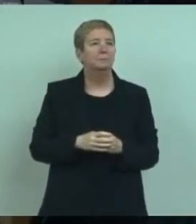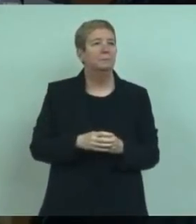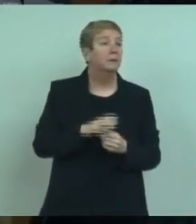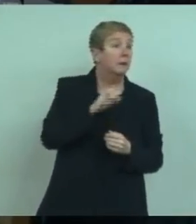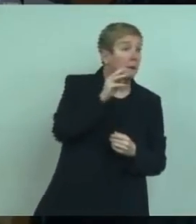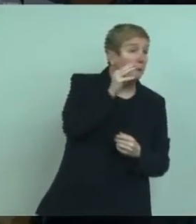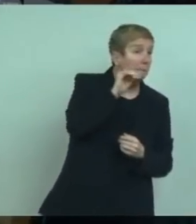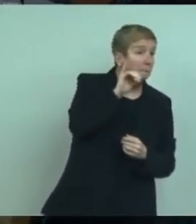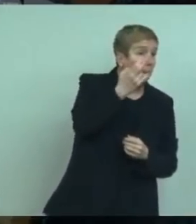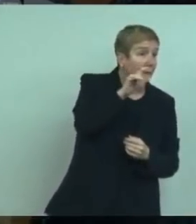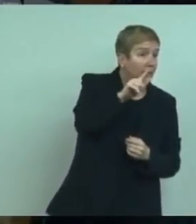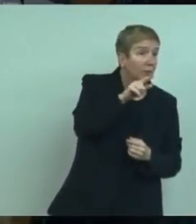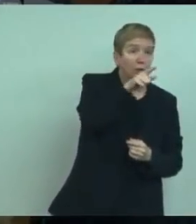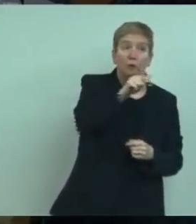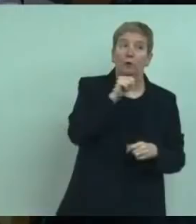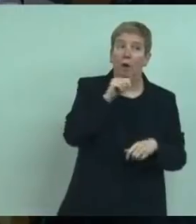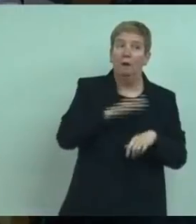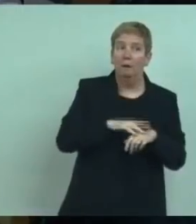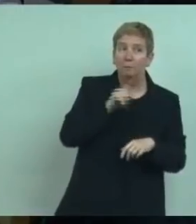Michael, you are unmuted.